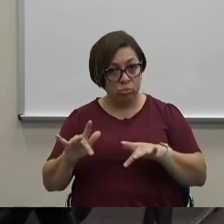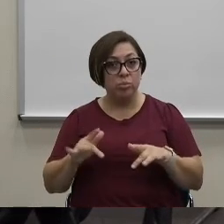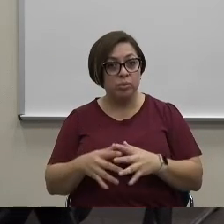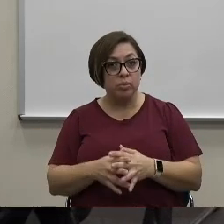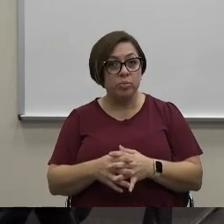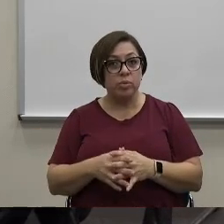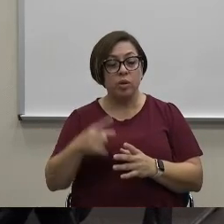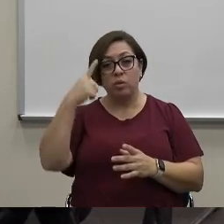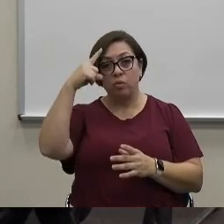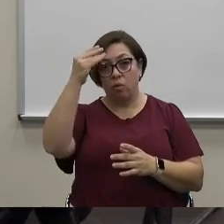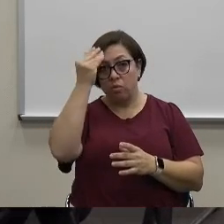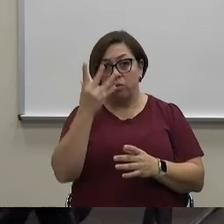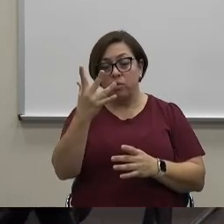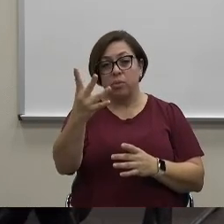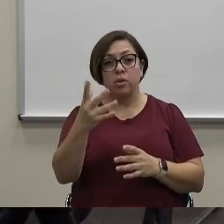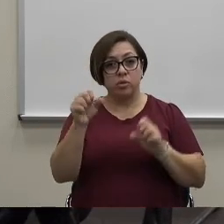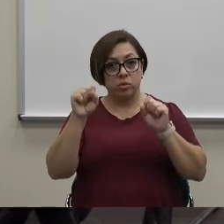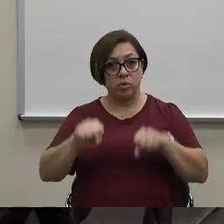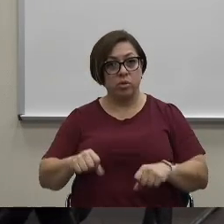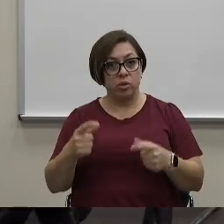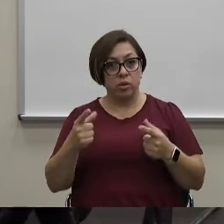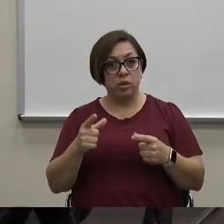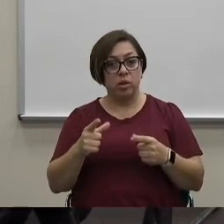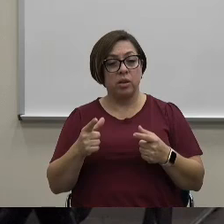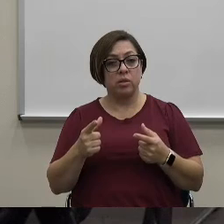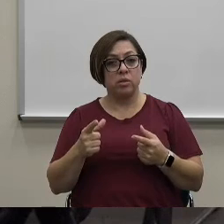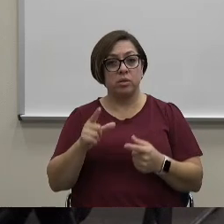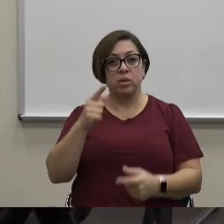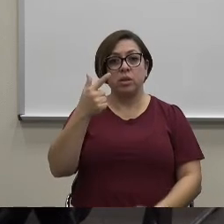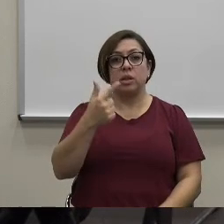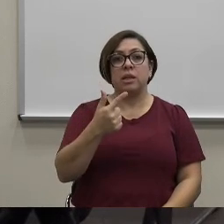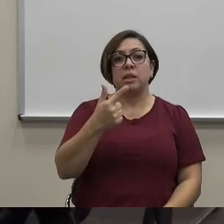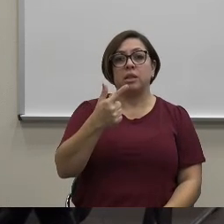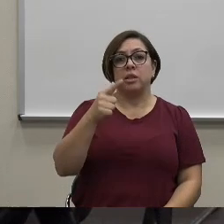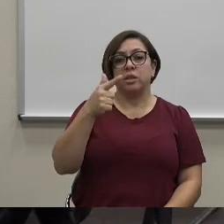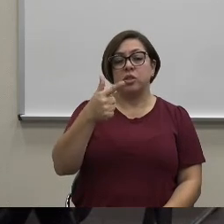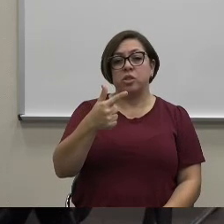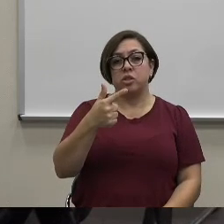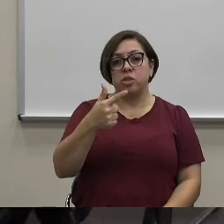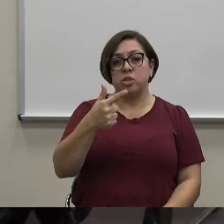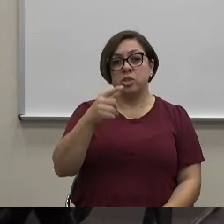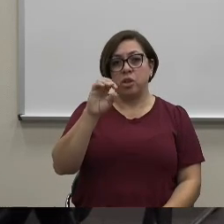for more information on redistricting, you can go to that's